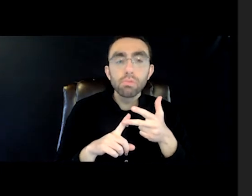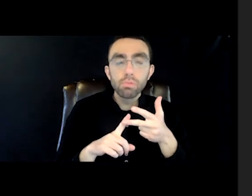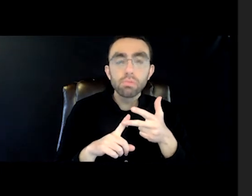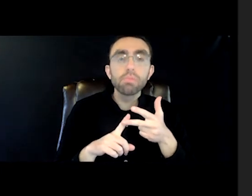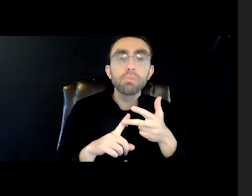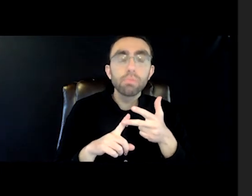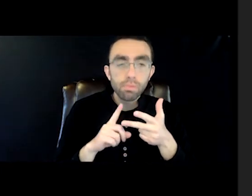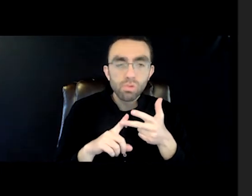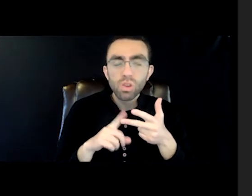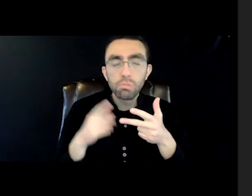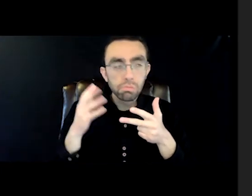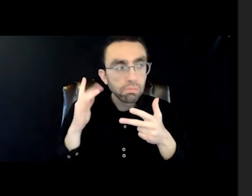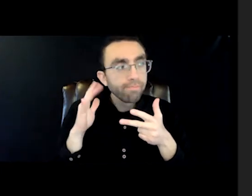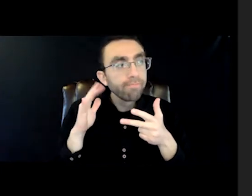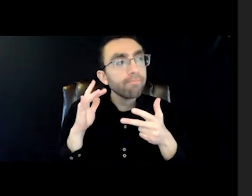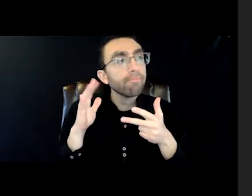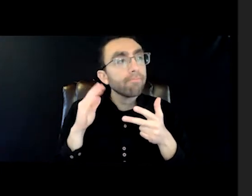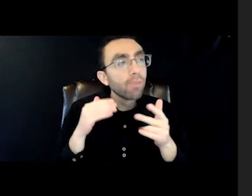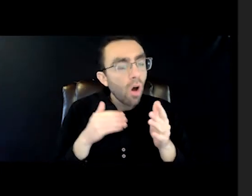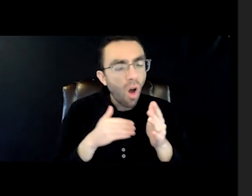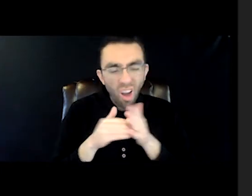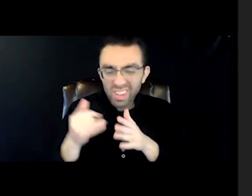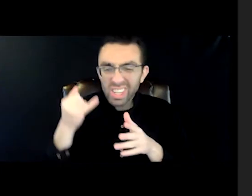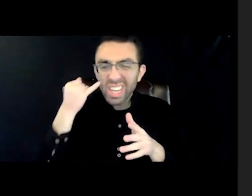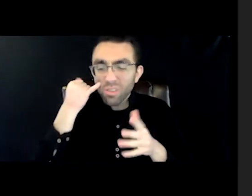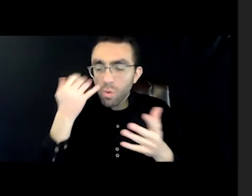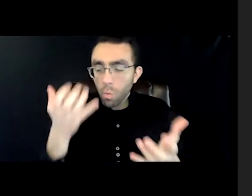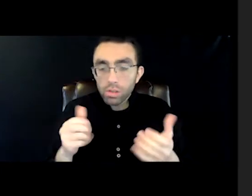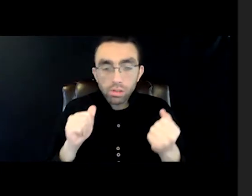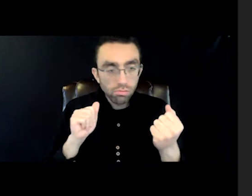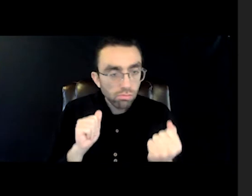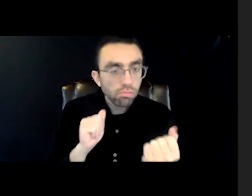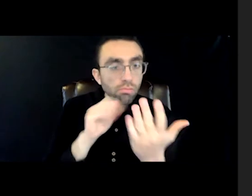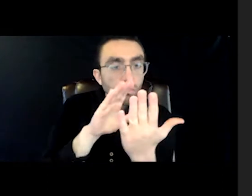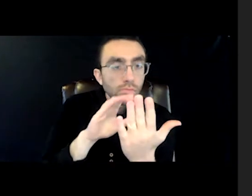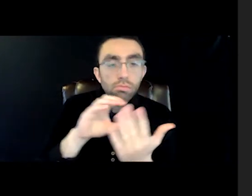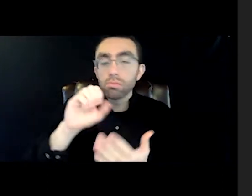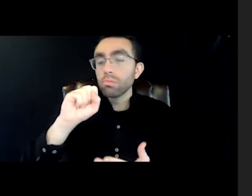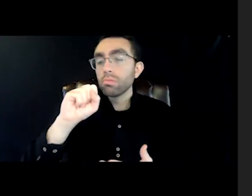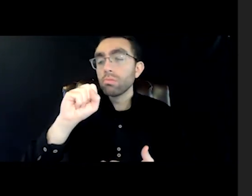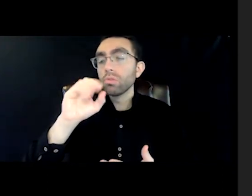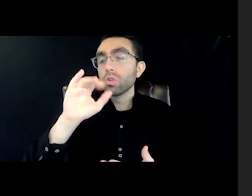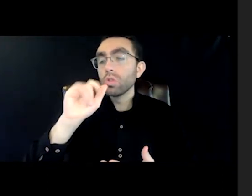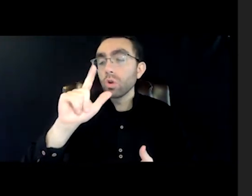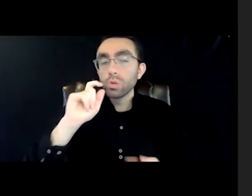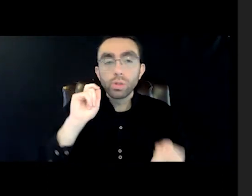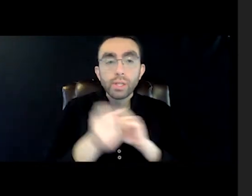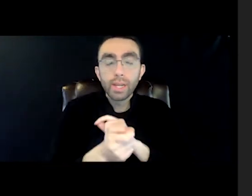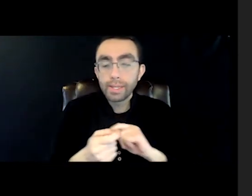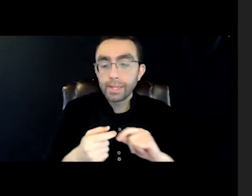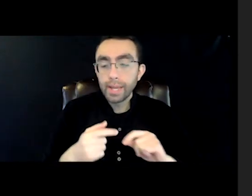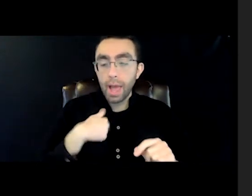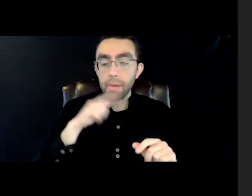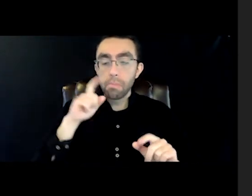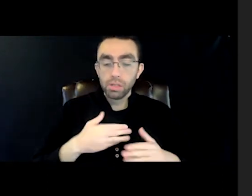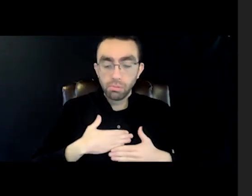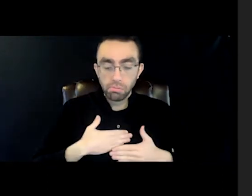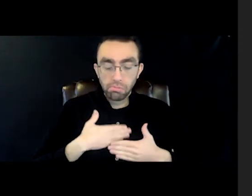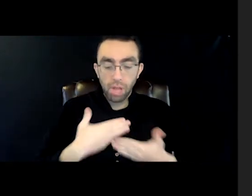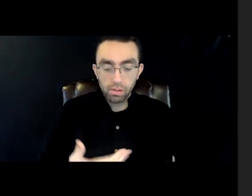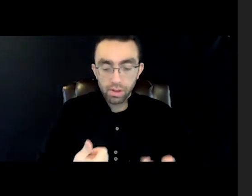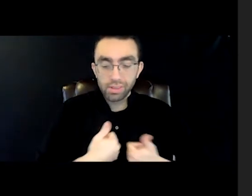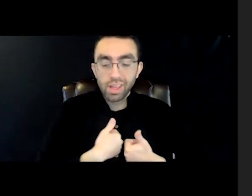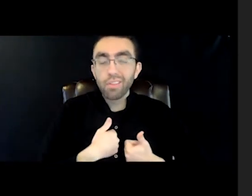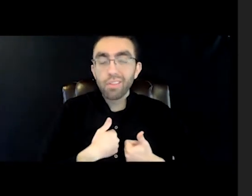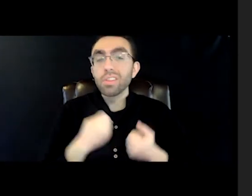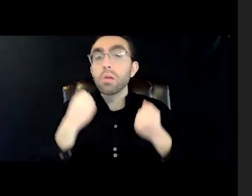addressing climate change involves making personal sacrifices or choices that people are not willing or able to make.